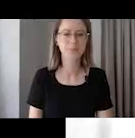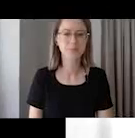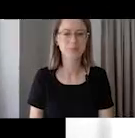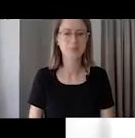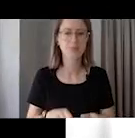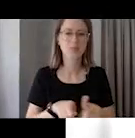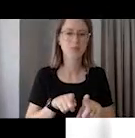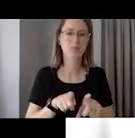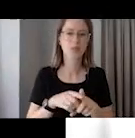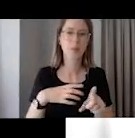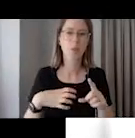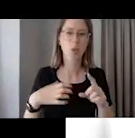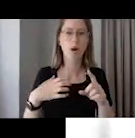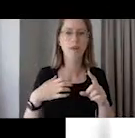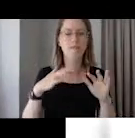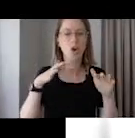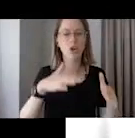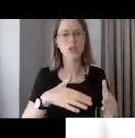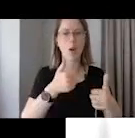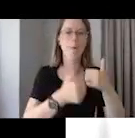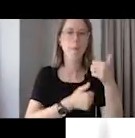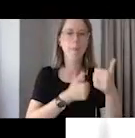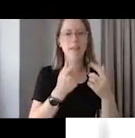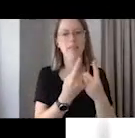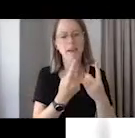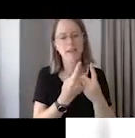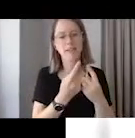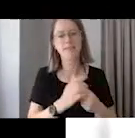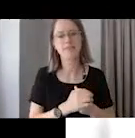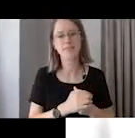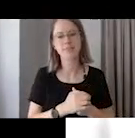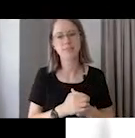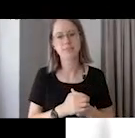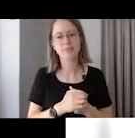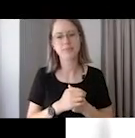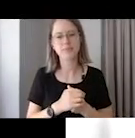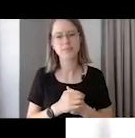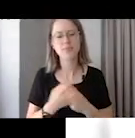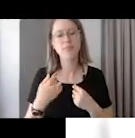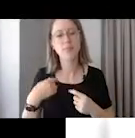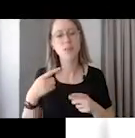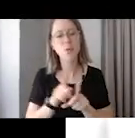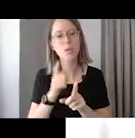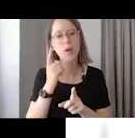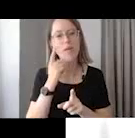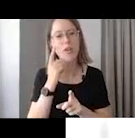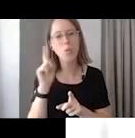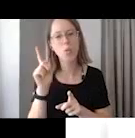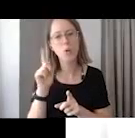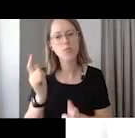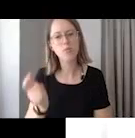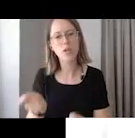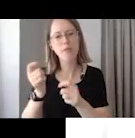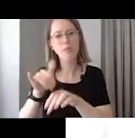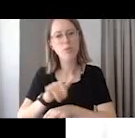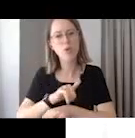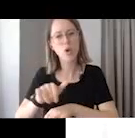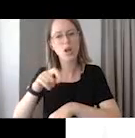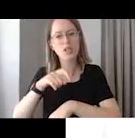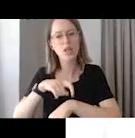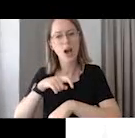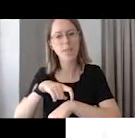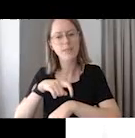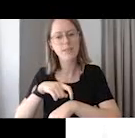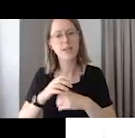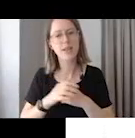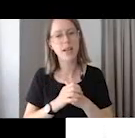more populist and so forth. But I've also looked at the what comes from the New York Times and the Guardian has been